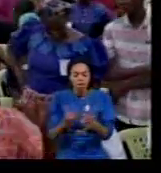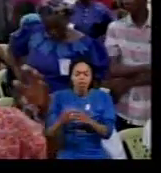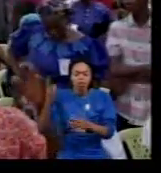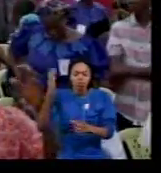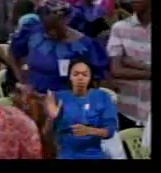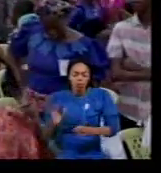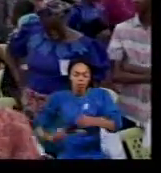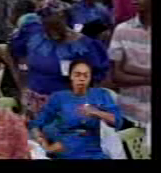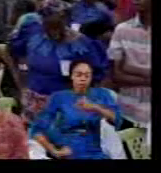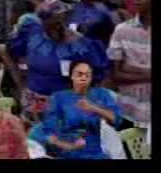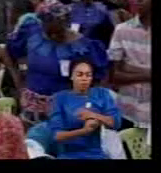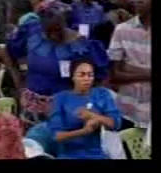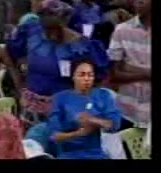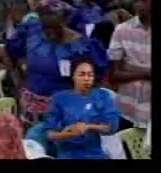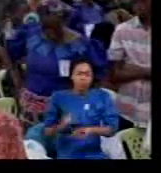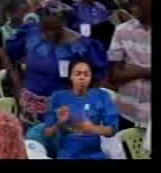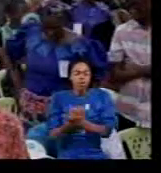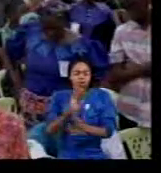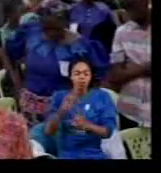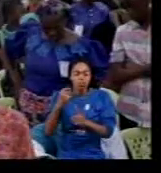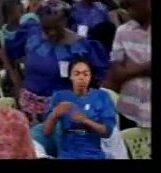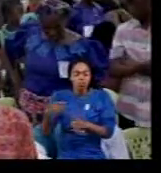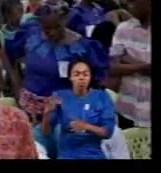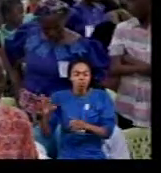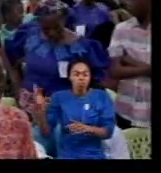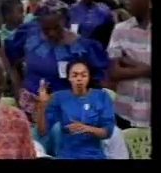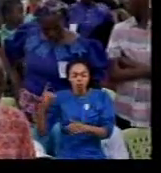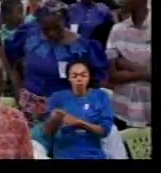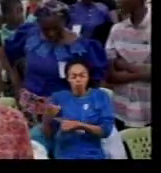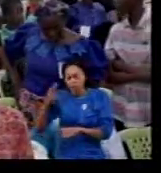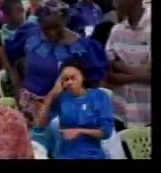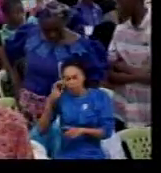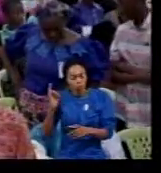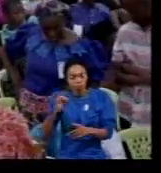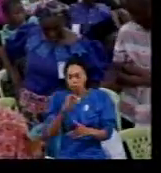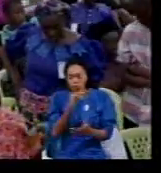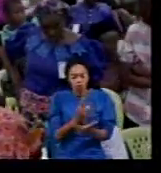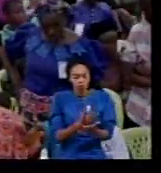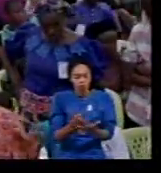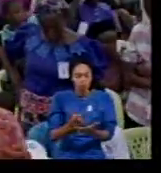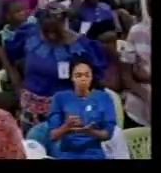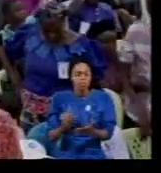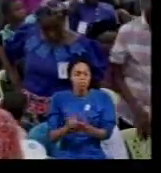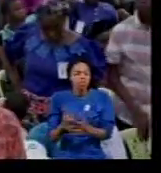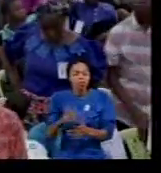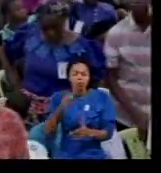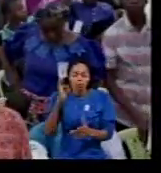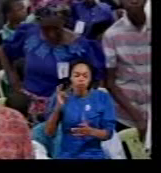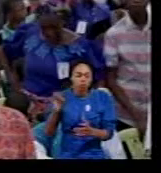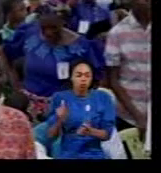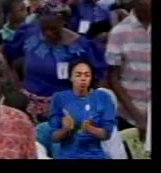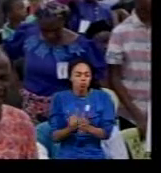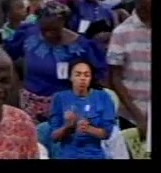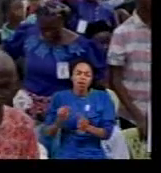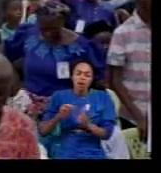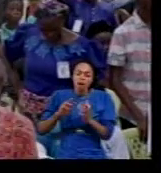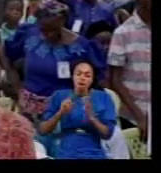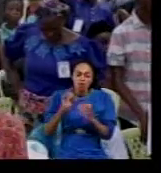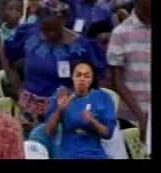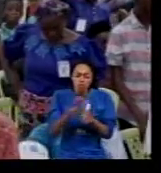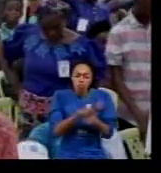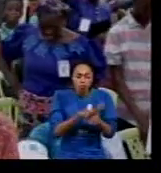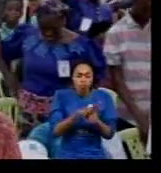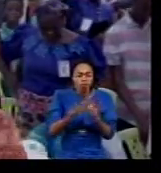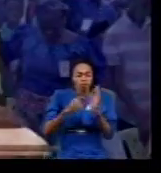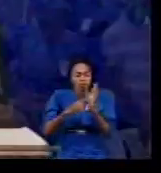nor ass, for they came up with their cattle and their tents, and they came as grasshoppers for